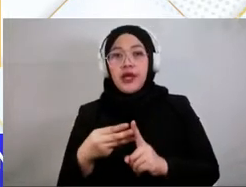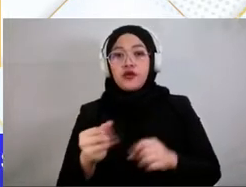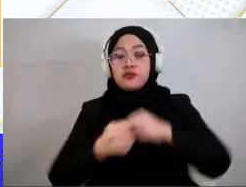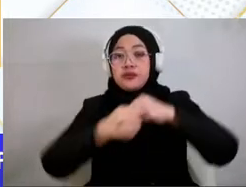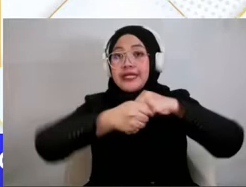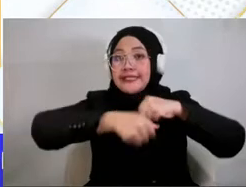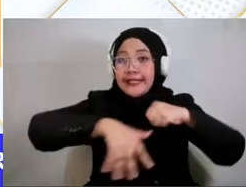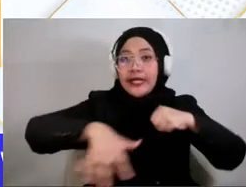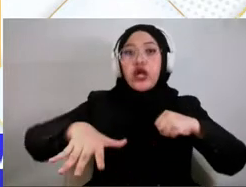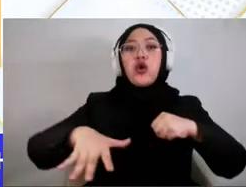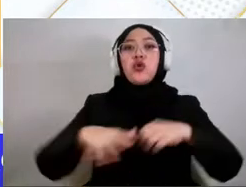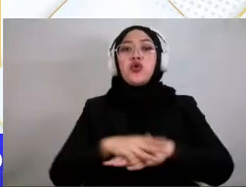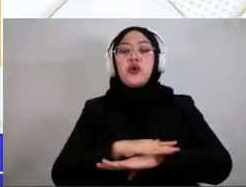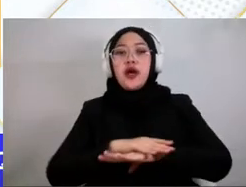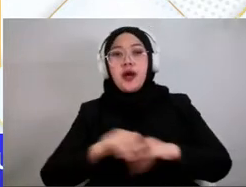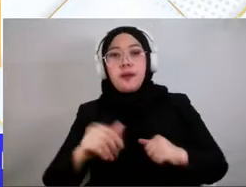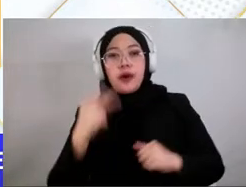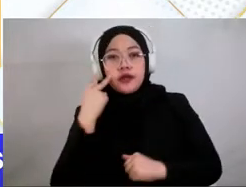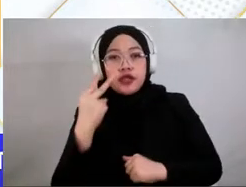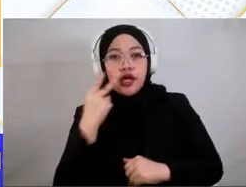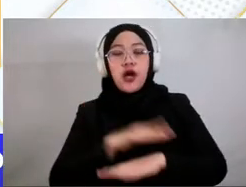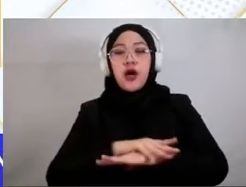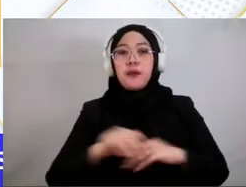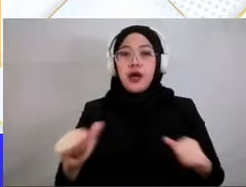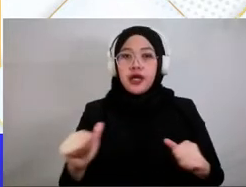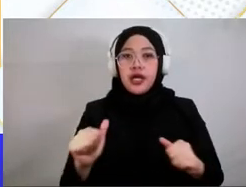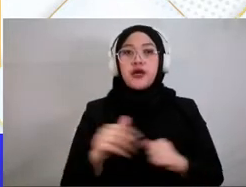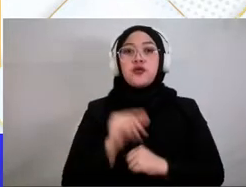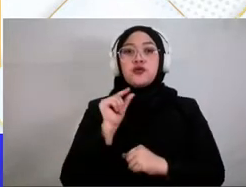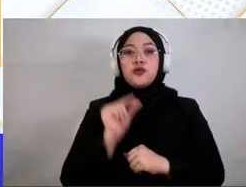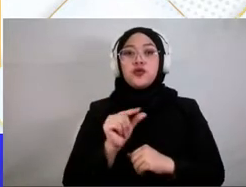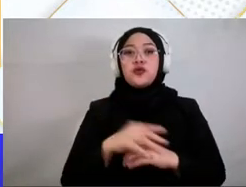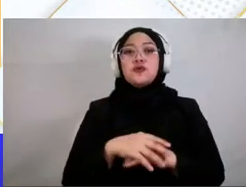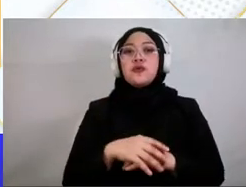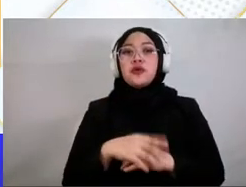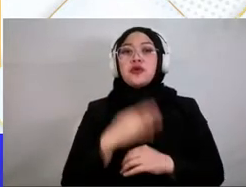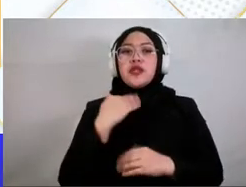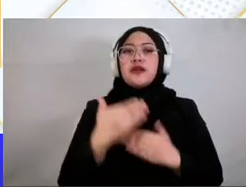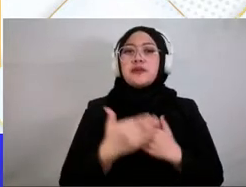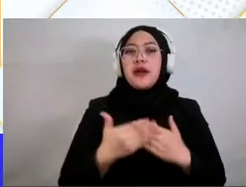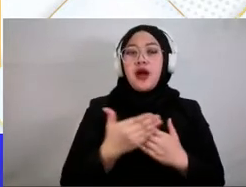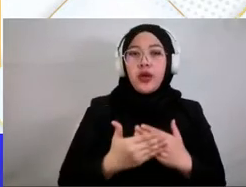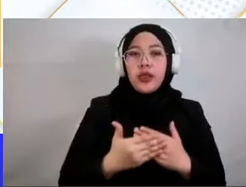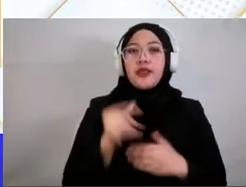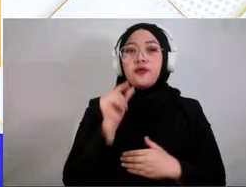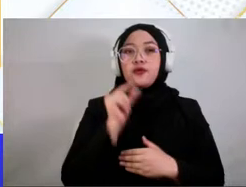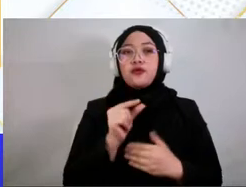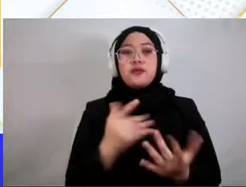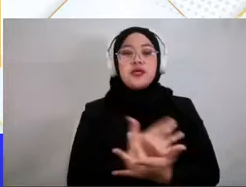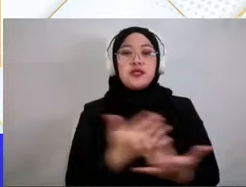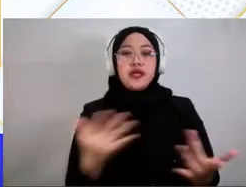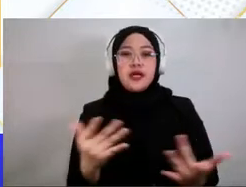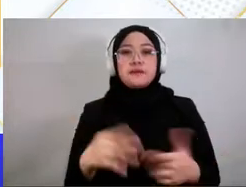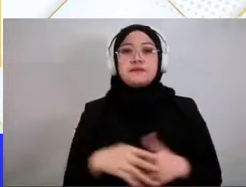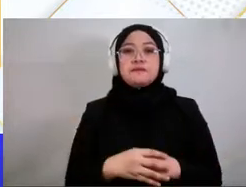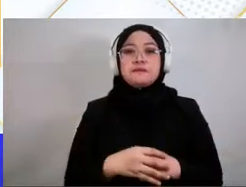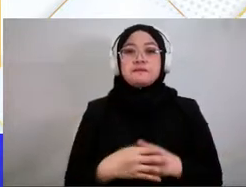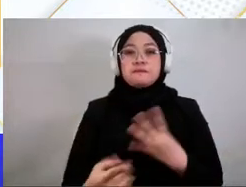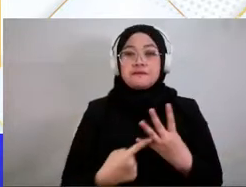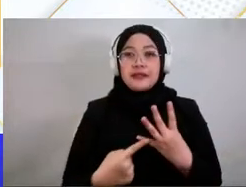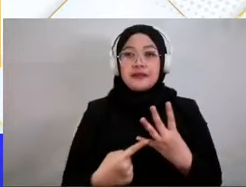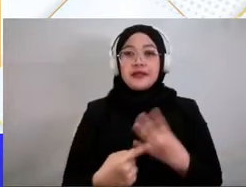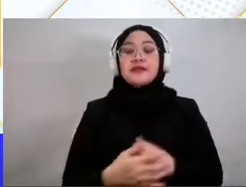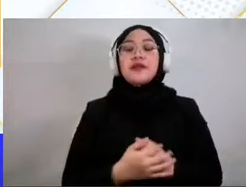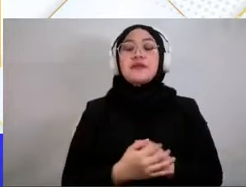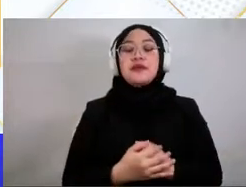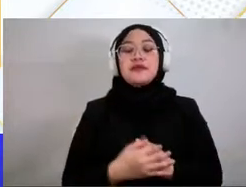real protection and security whilst attending to the safety and care of civilians. Number five,